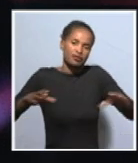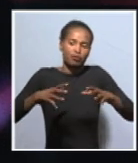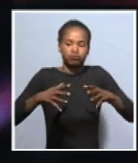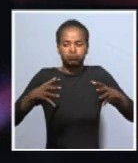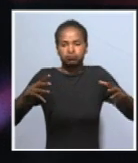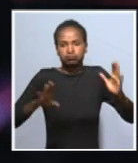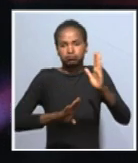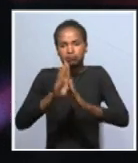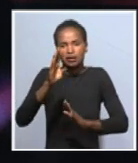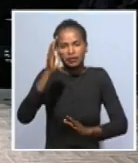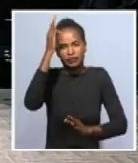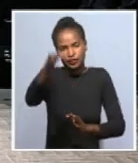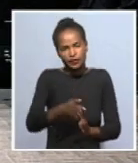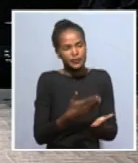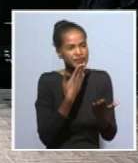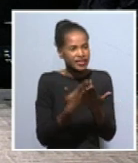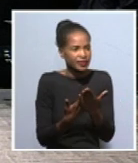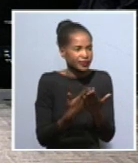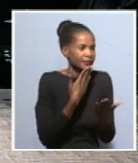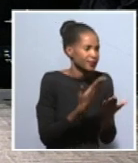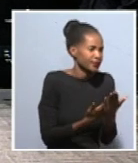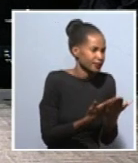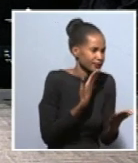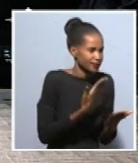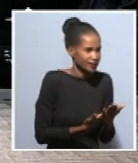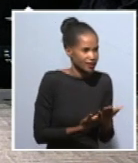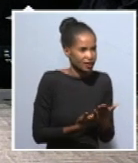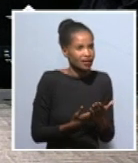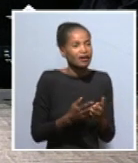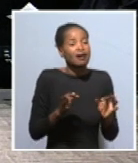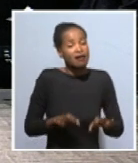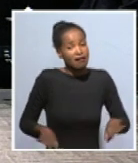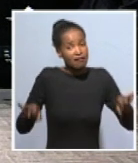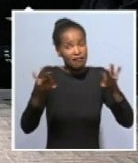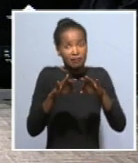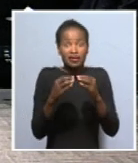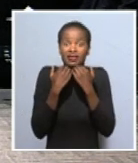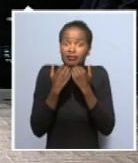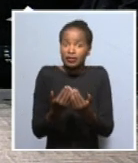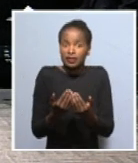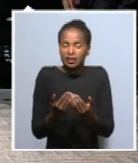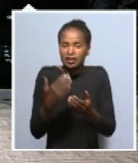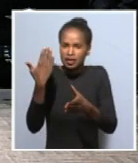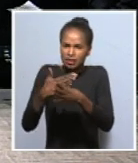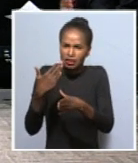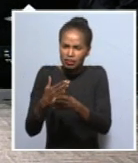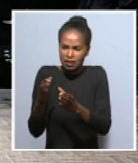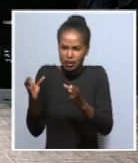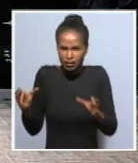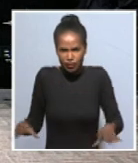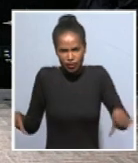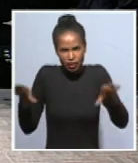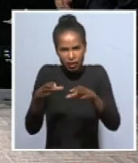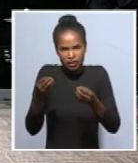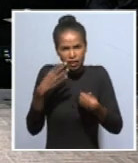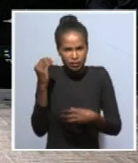future. Gentlemen, thank you very much and best of luck. Let's keep the faith. Farming remains very important. The agricultural sector, as we said earlier, not only